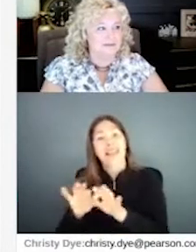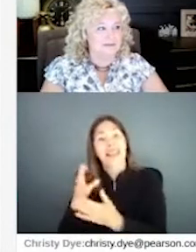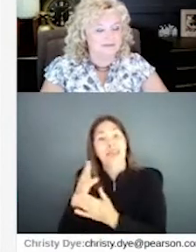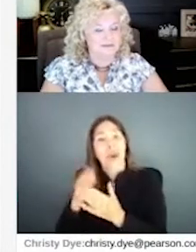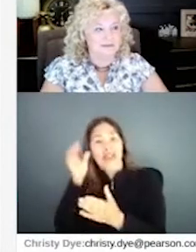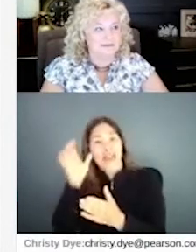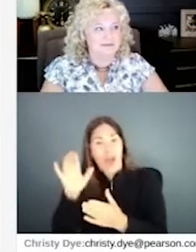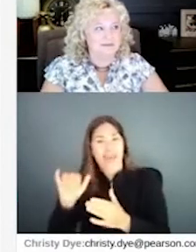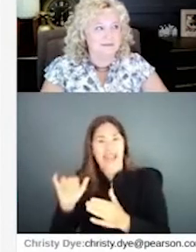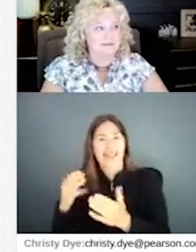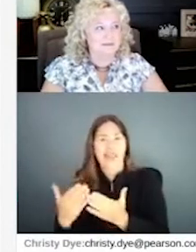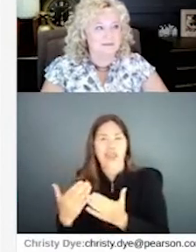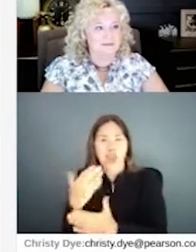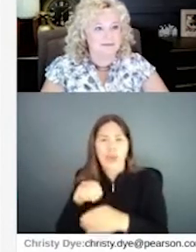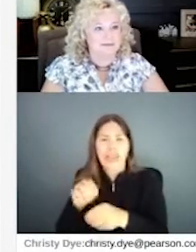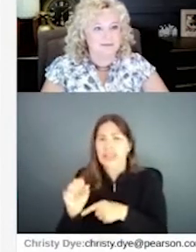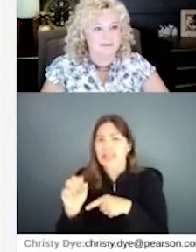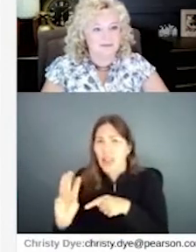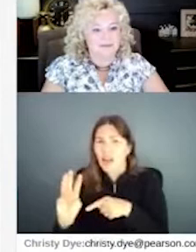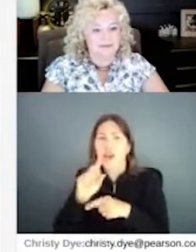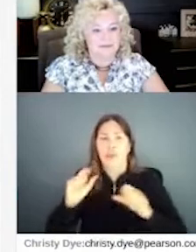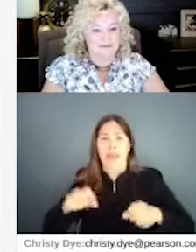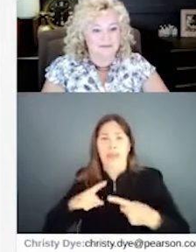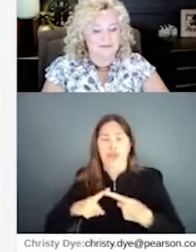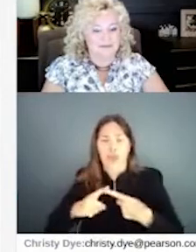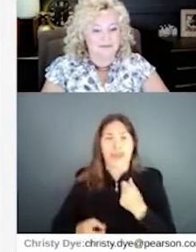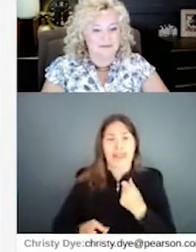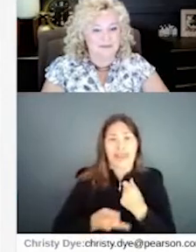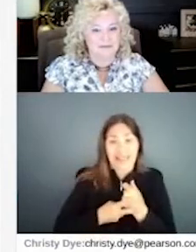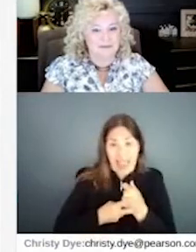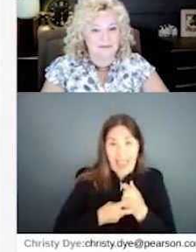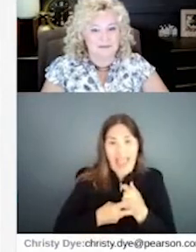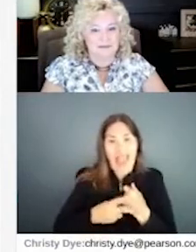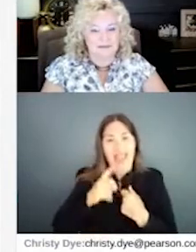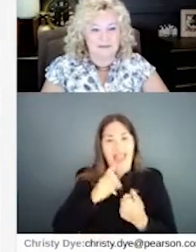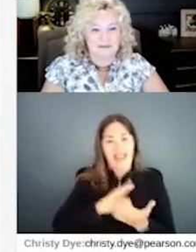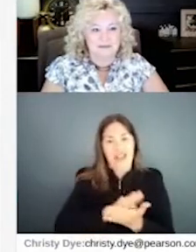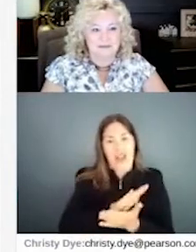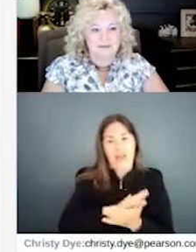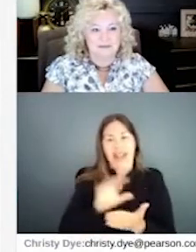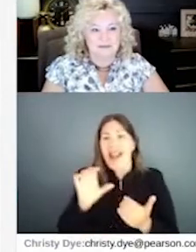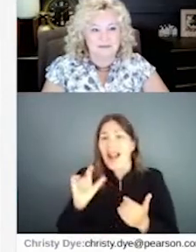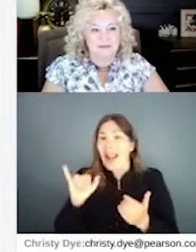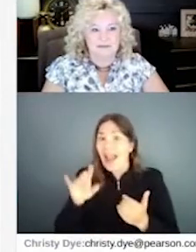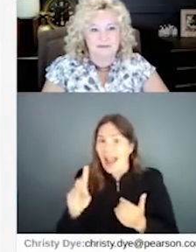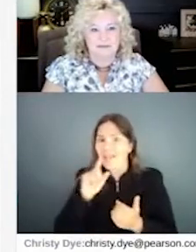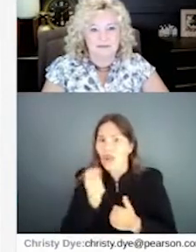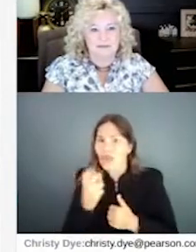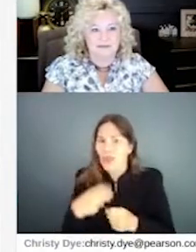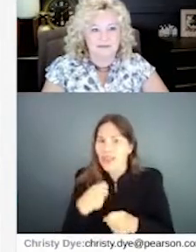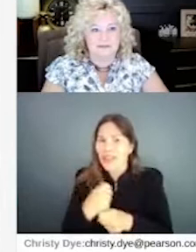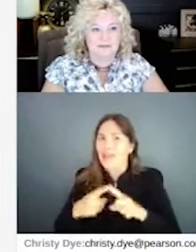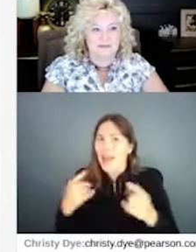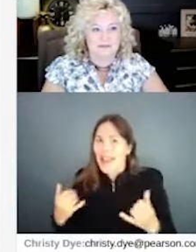something that's new in the software. You've been able to save as a cloud document for a couple of years now. But what is new is that